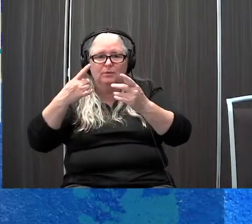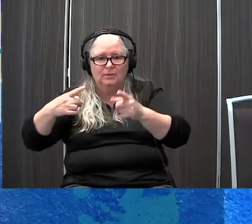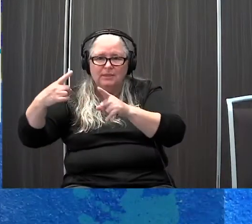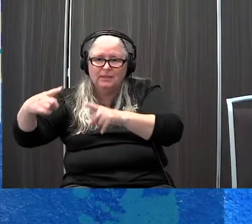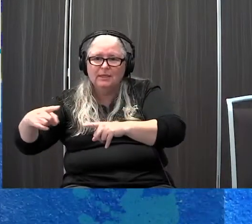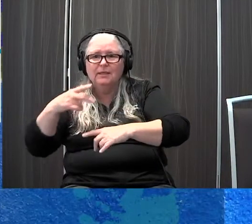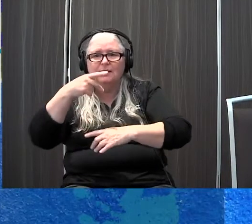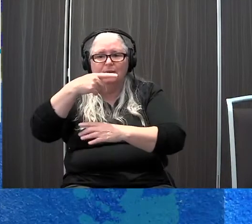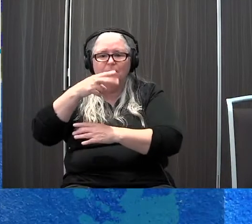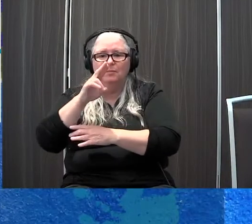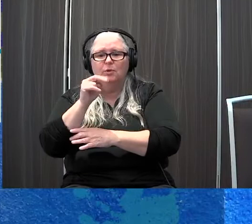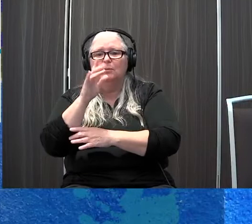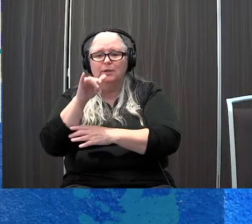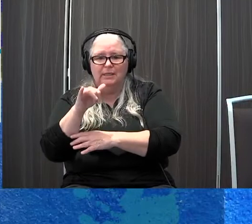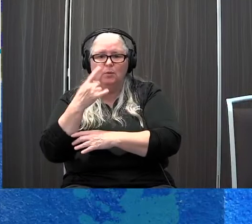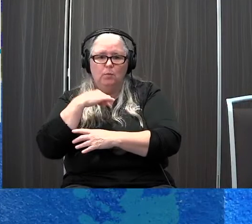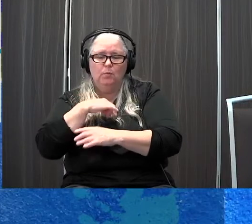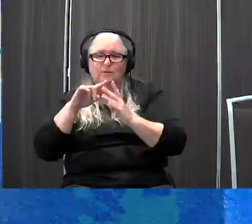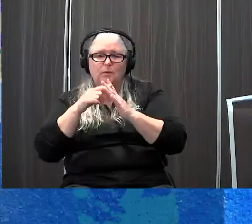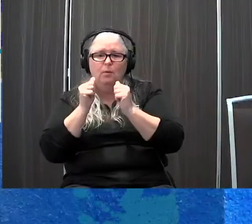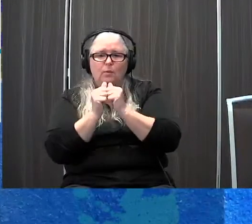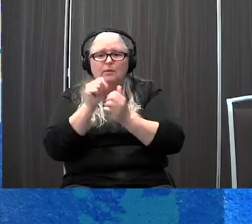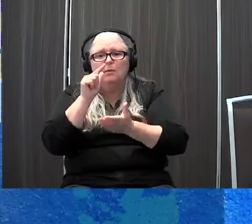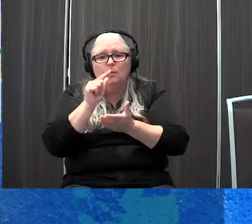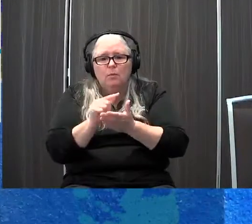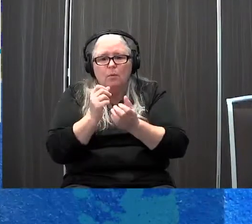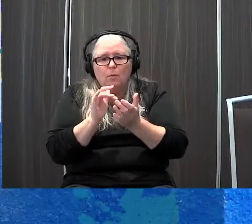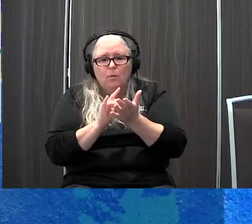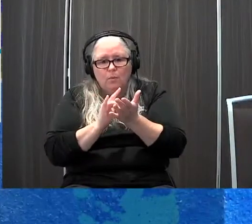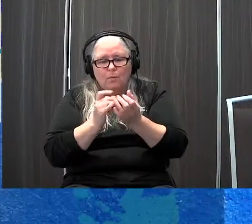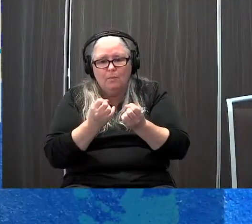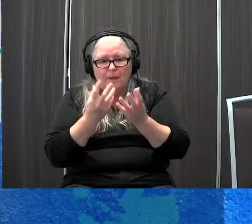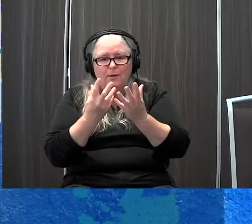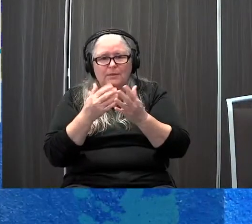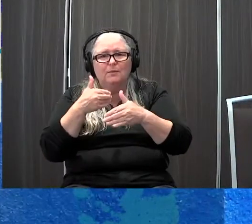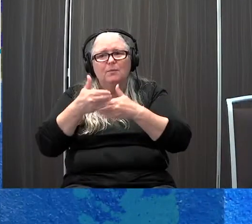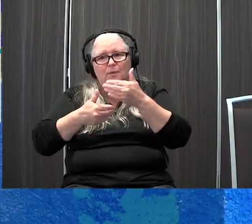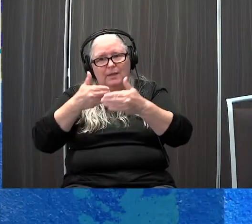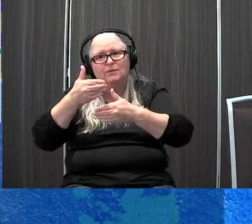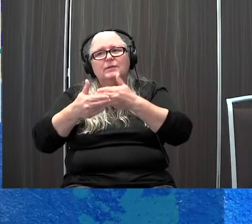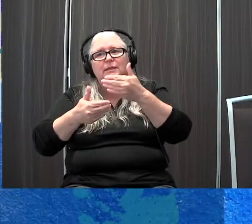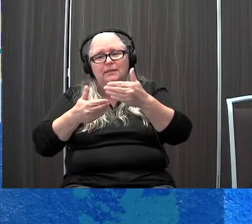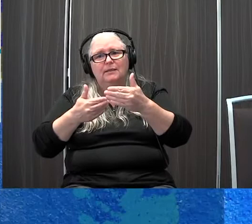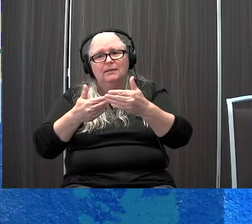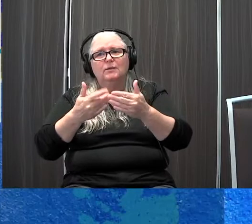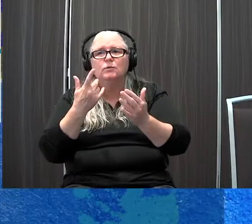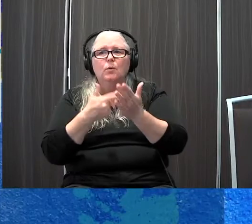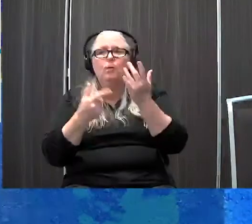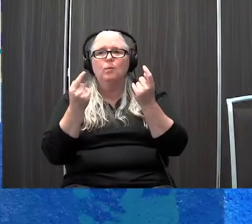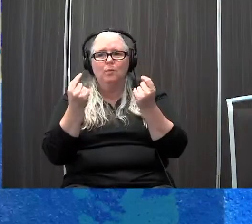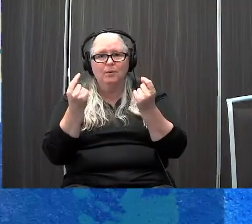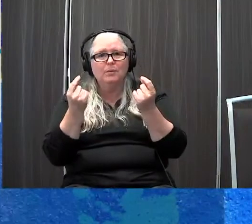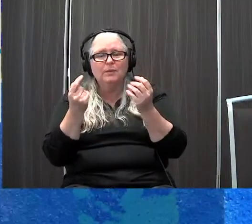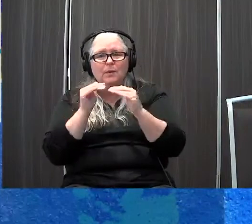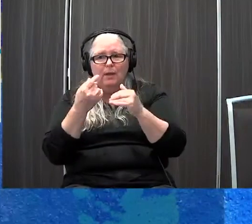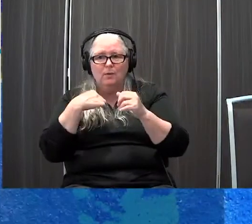gradually over time. So just back to this paradigm, how can we be proactive, having heard